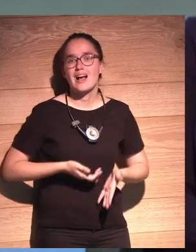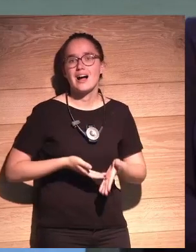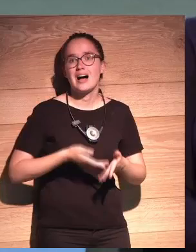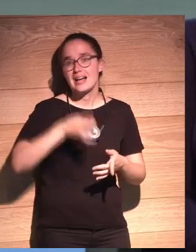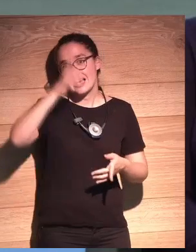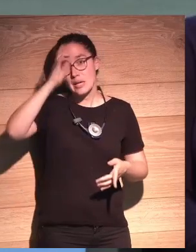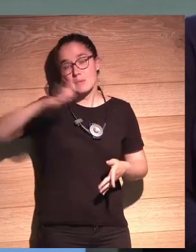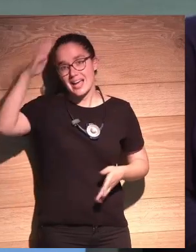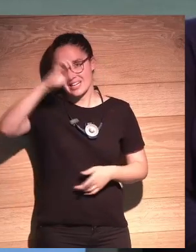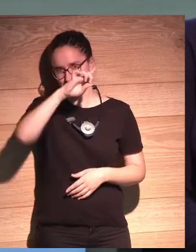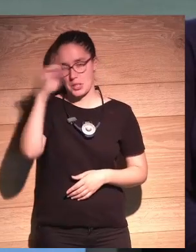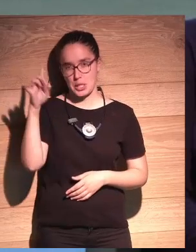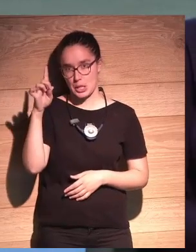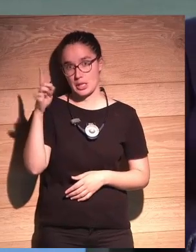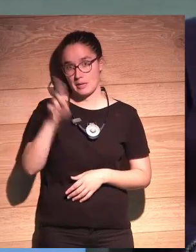including